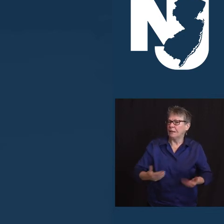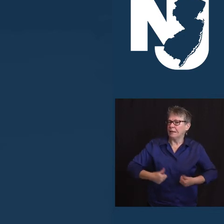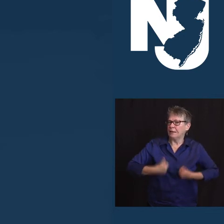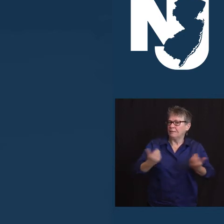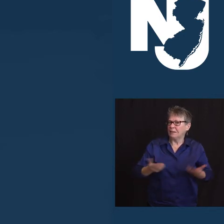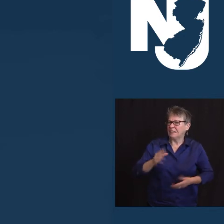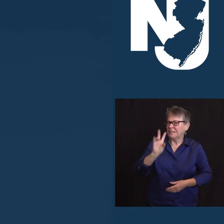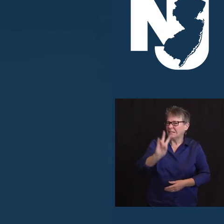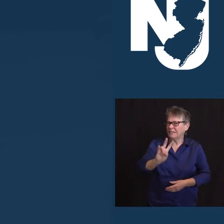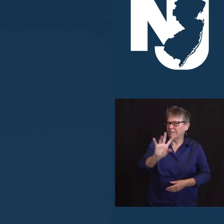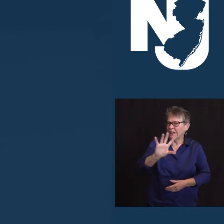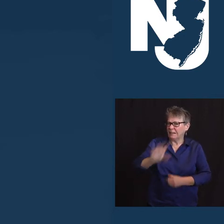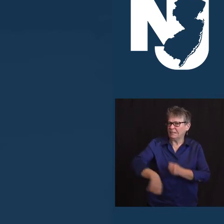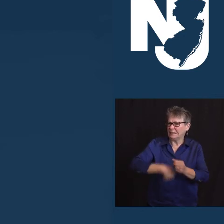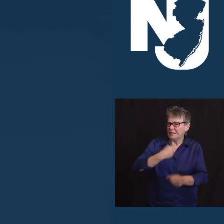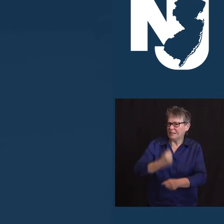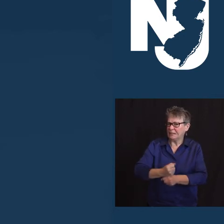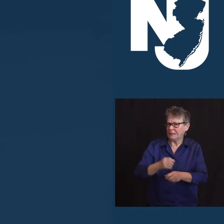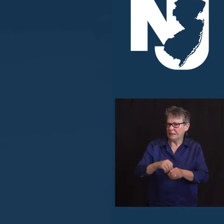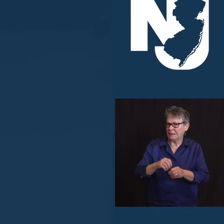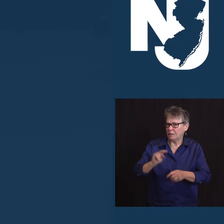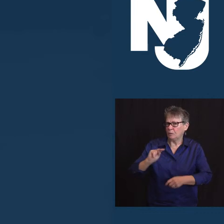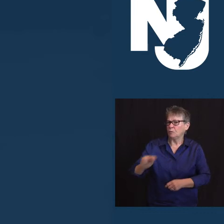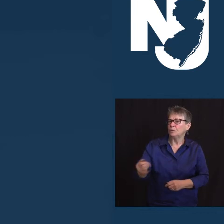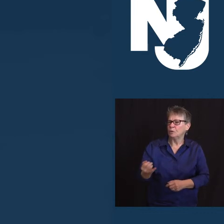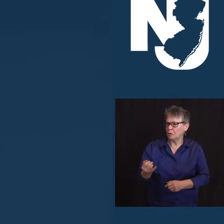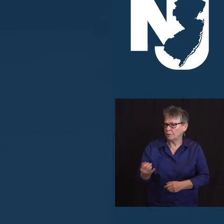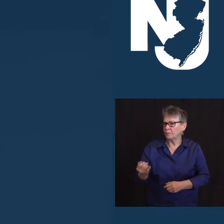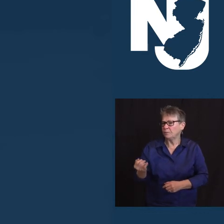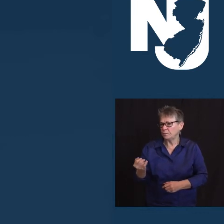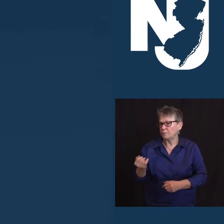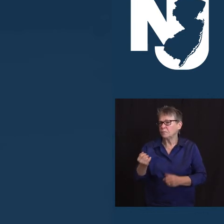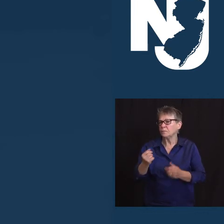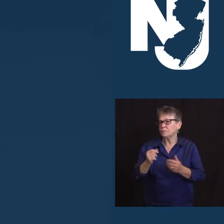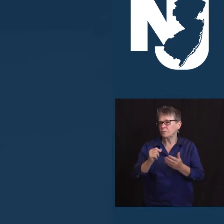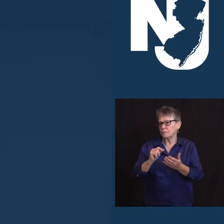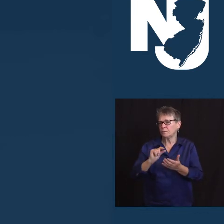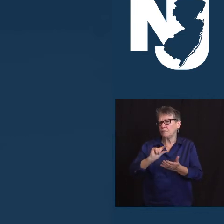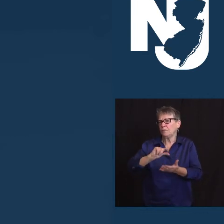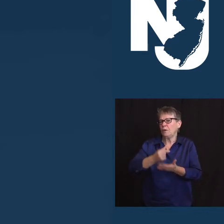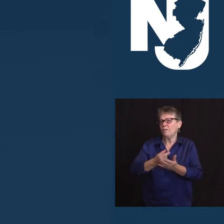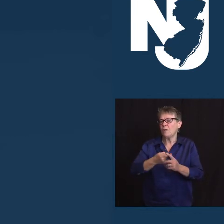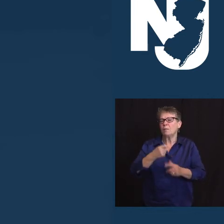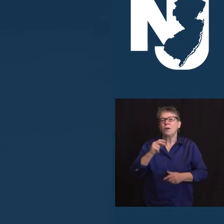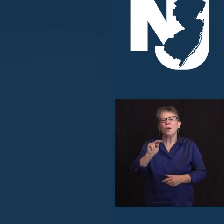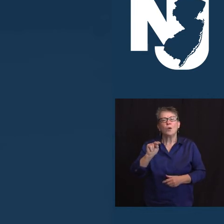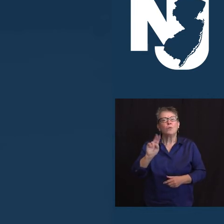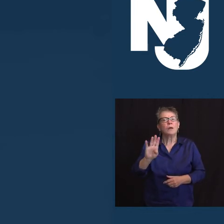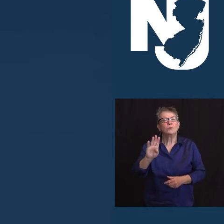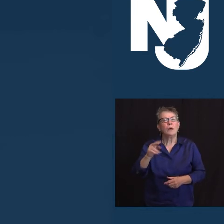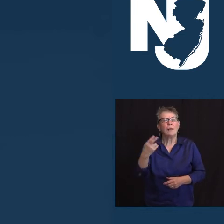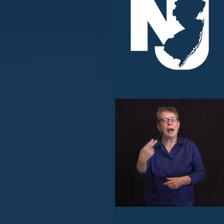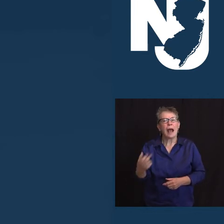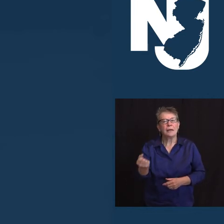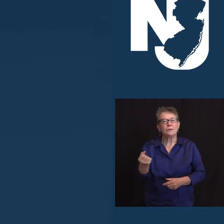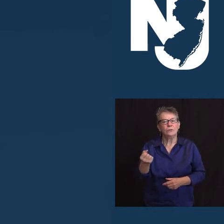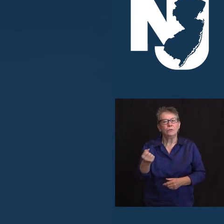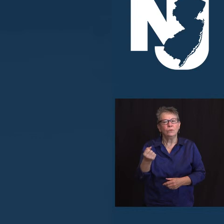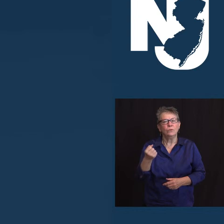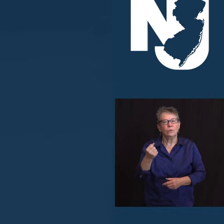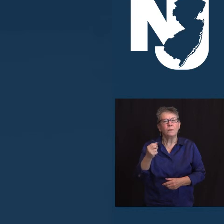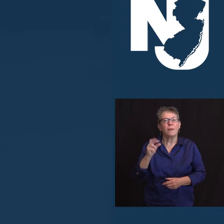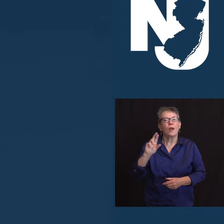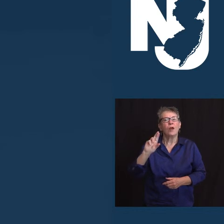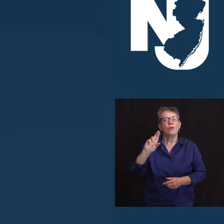Monroe. A graduation of New Brunswick High, he was a student at Rutgers University when he was drafted into service as a medic during the Korean